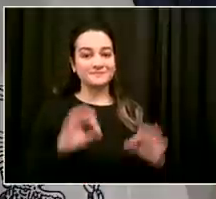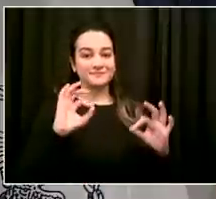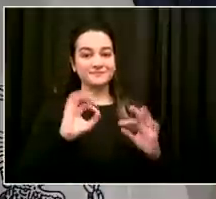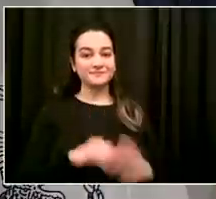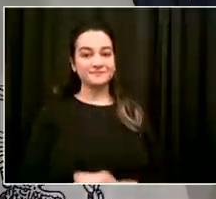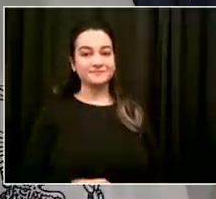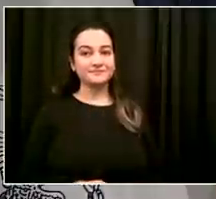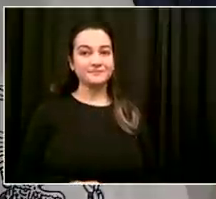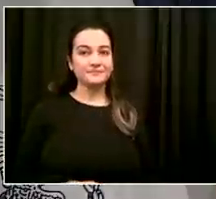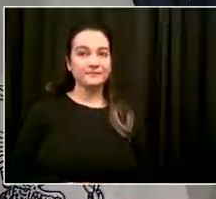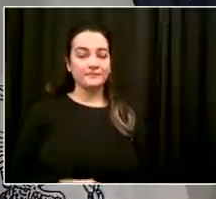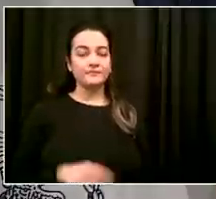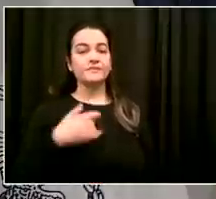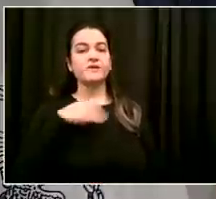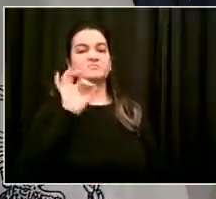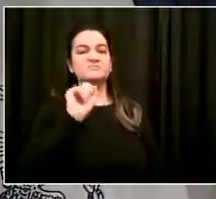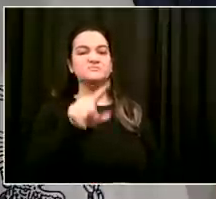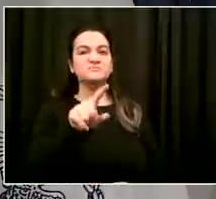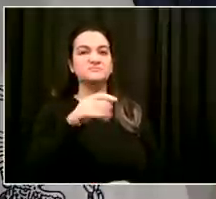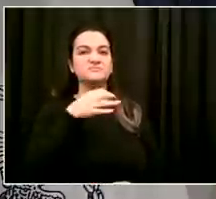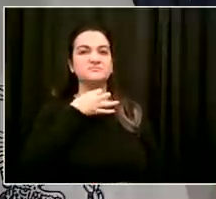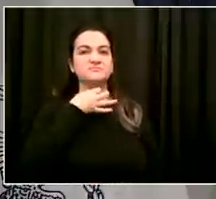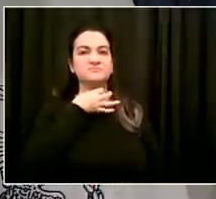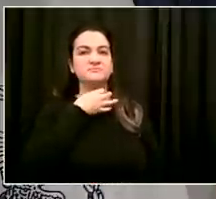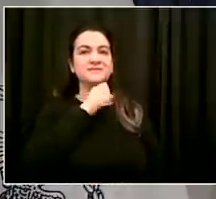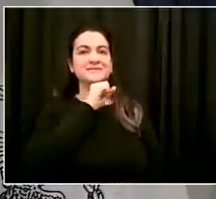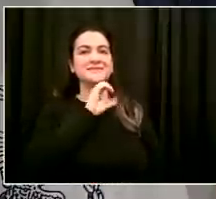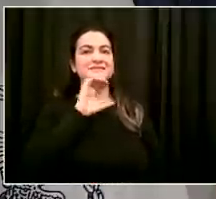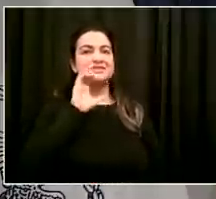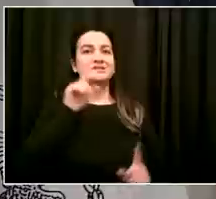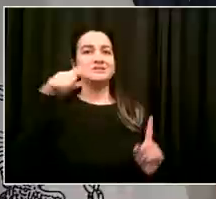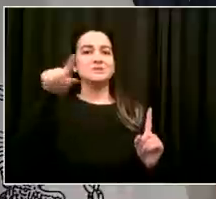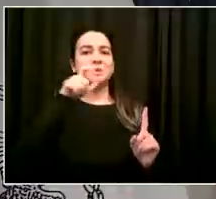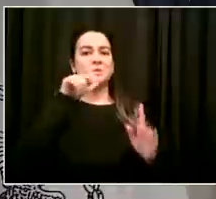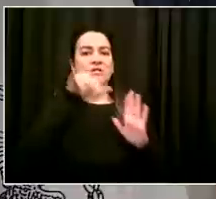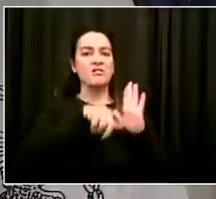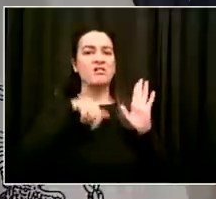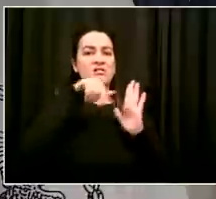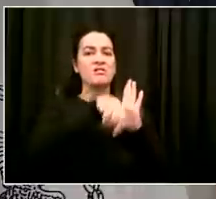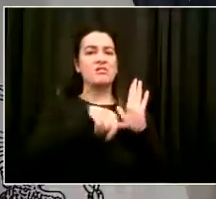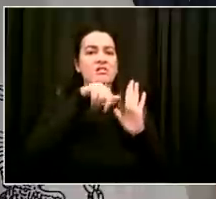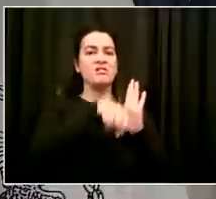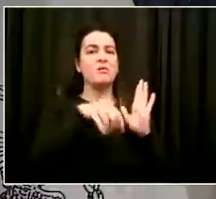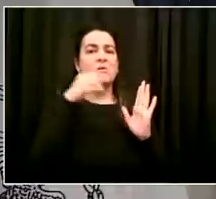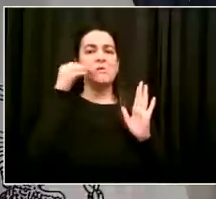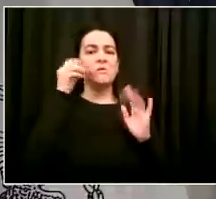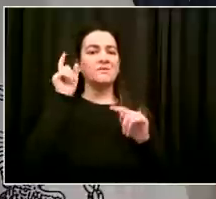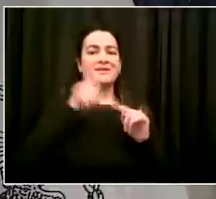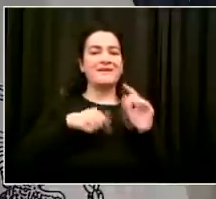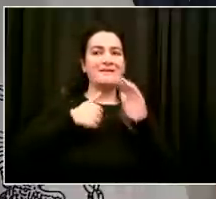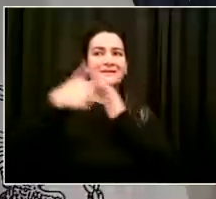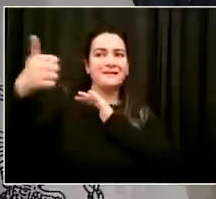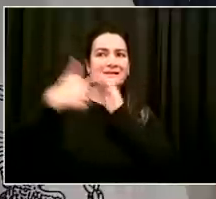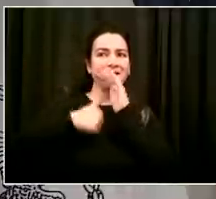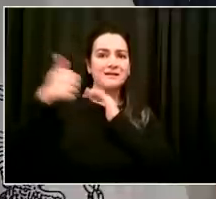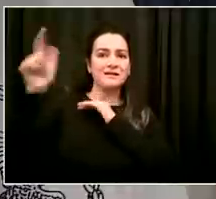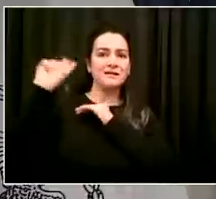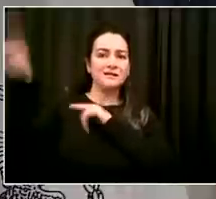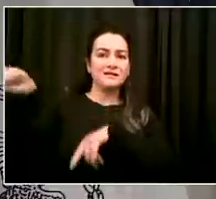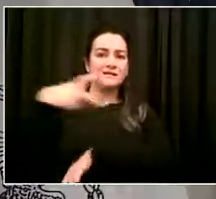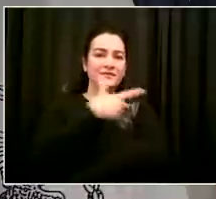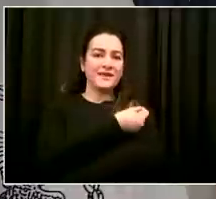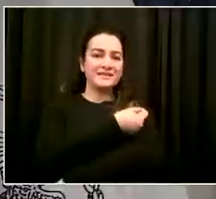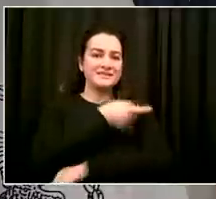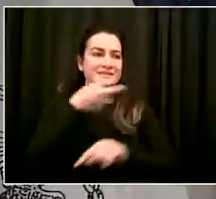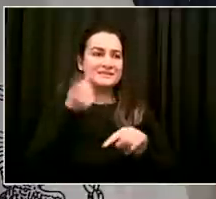them for vaccinations. There are tons of other people who are homebound, those with disabilities, chronic illnesses, autoimmune